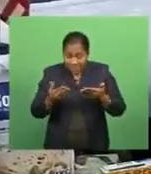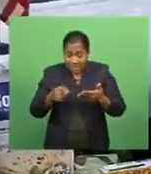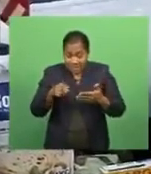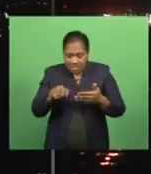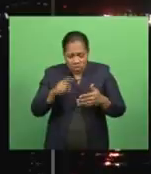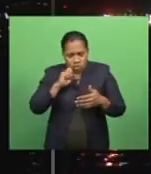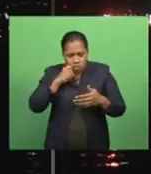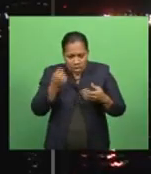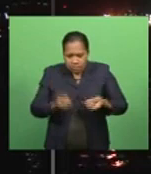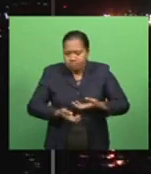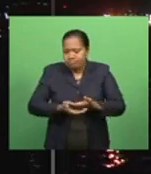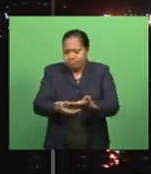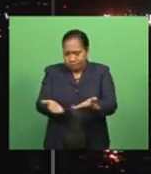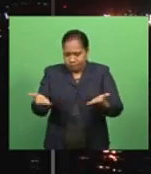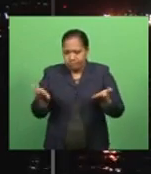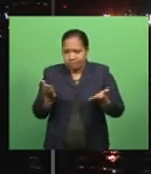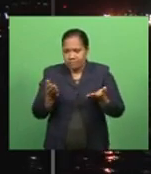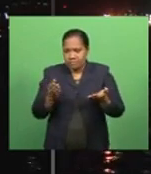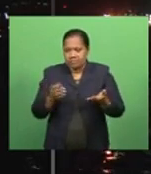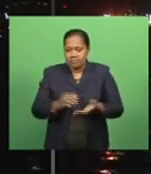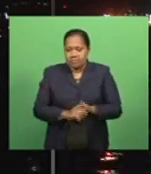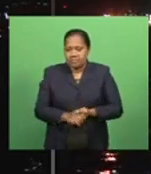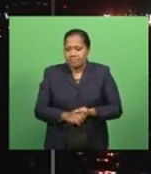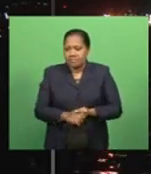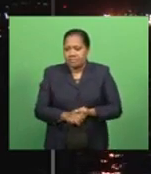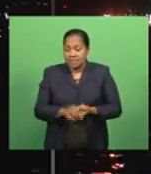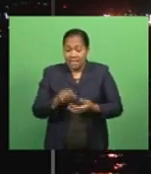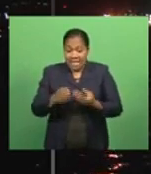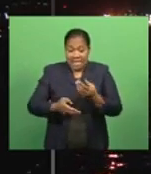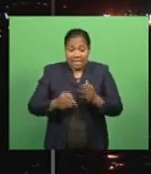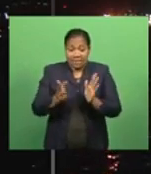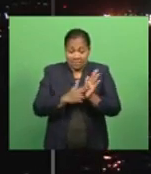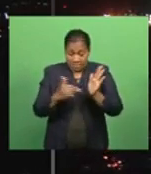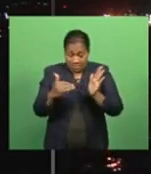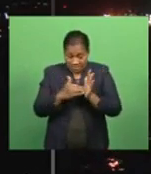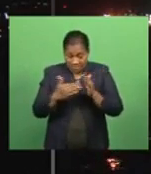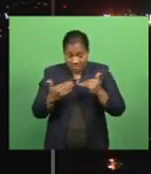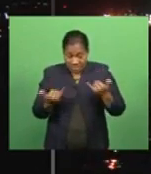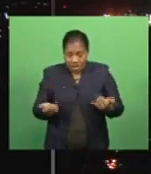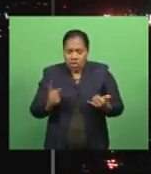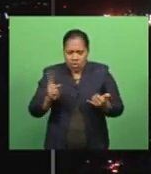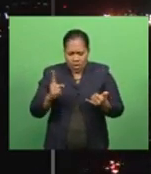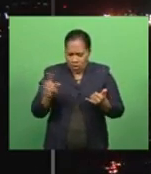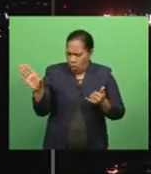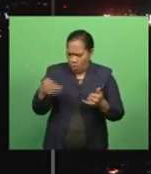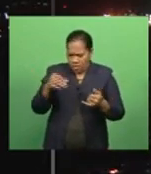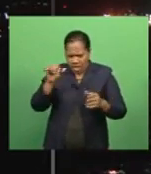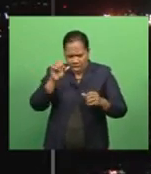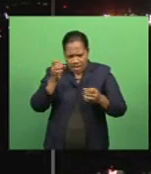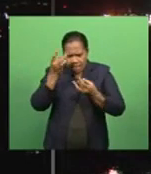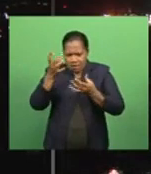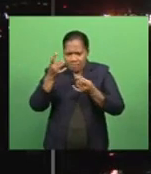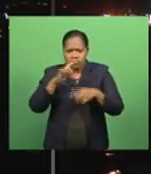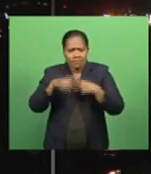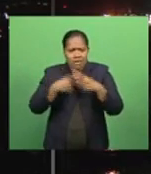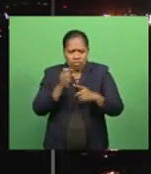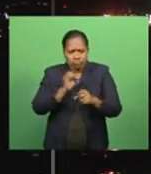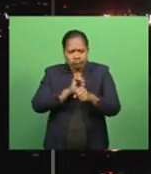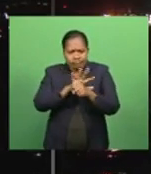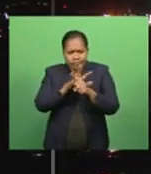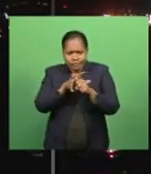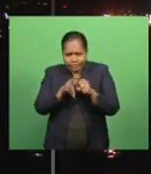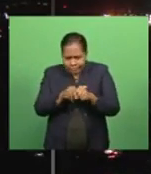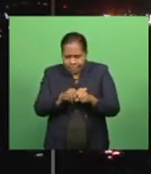families. The New Zealand government is racing to analyze all the information coming in on COVID-19 ahead of